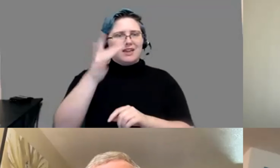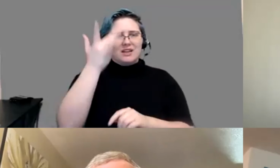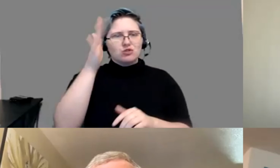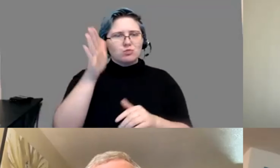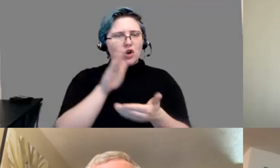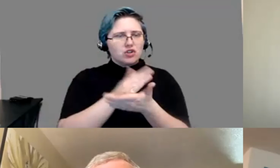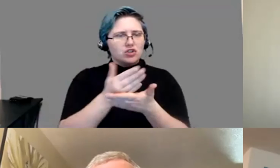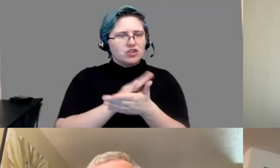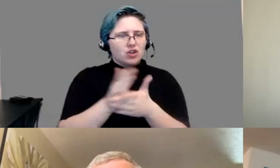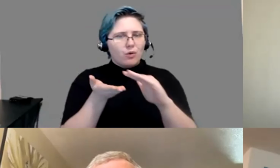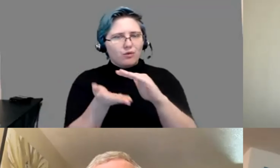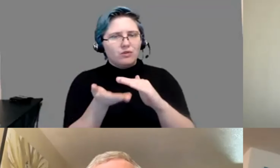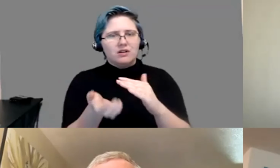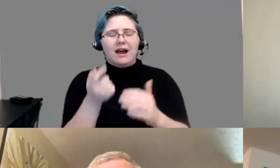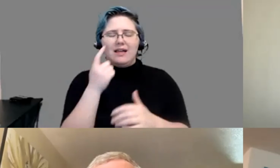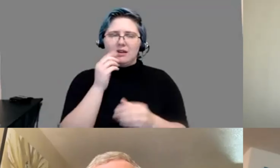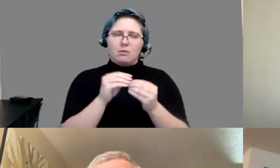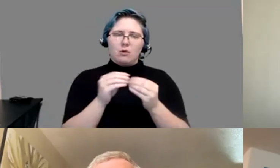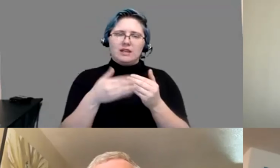I think it would be easier.